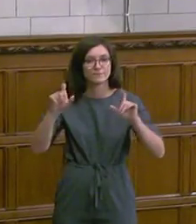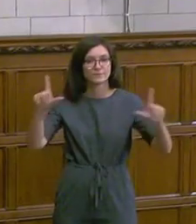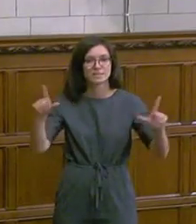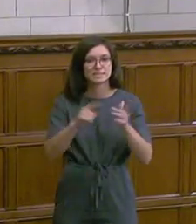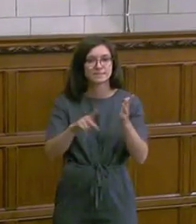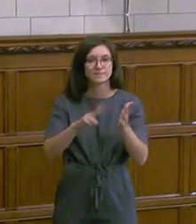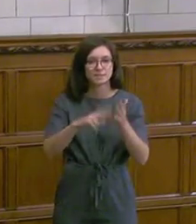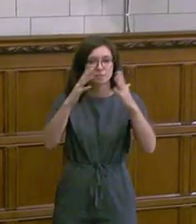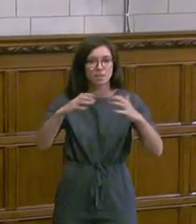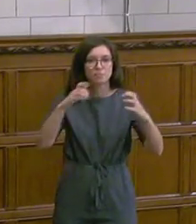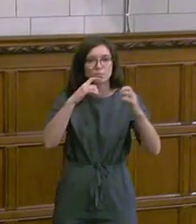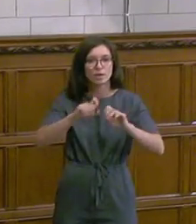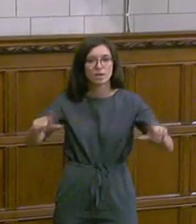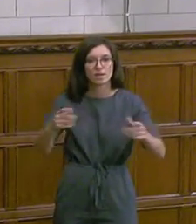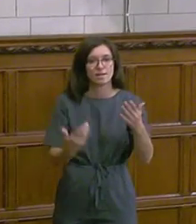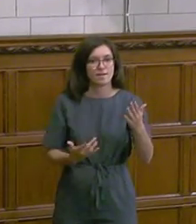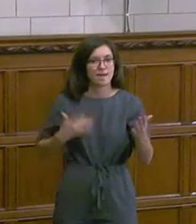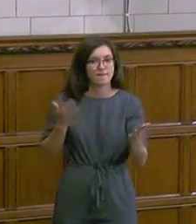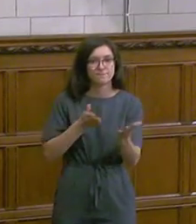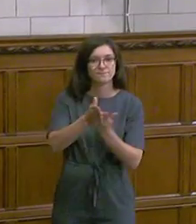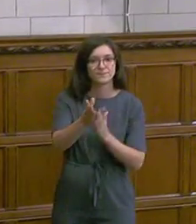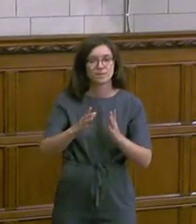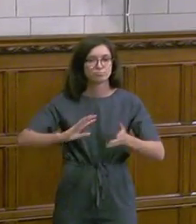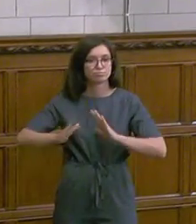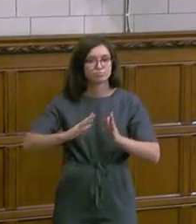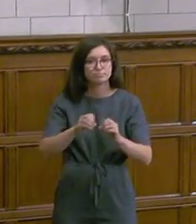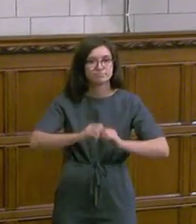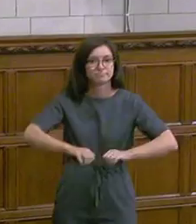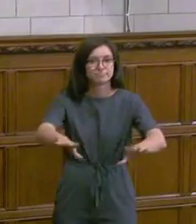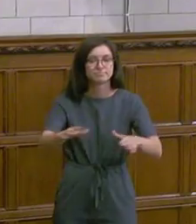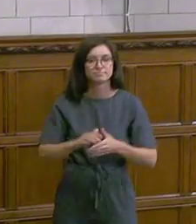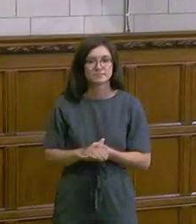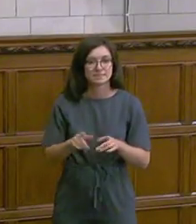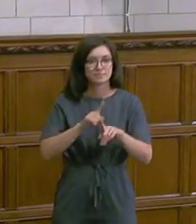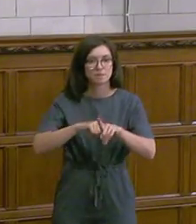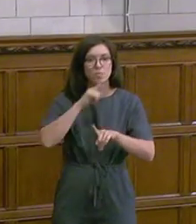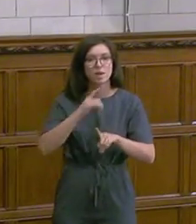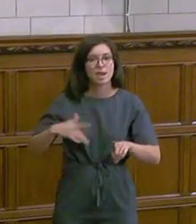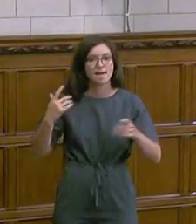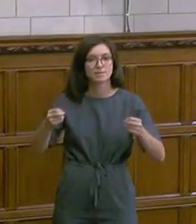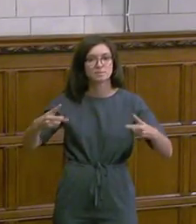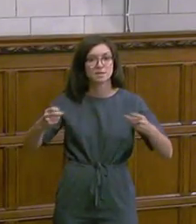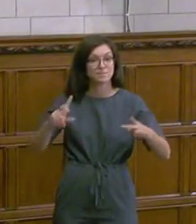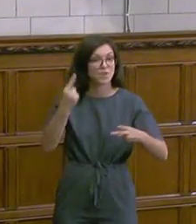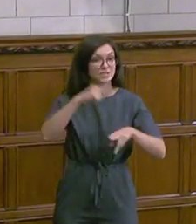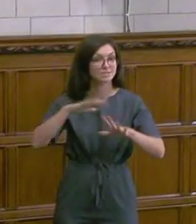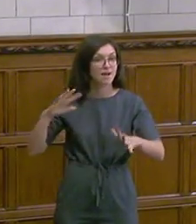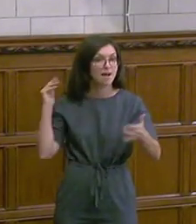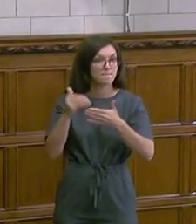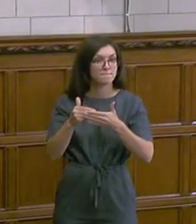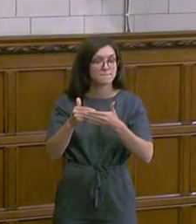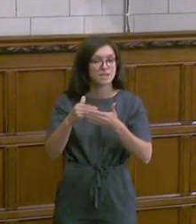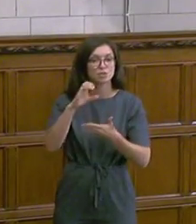live simultaneous interpretation of the debate. We're also trialling live subtitling for the first time on